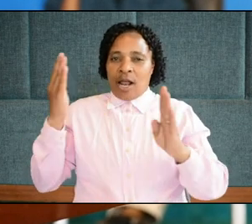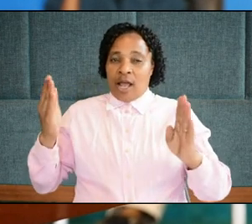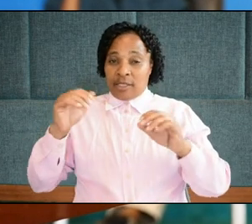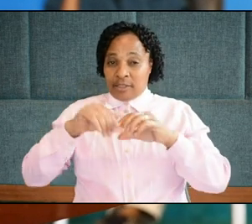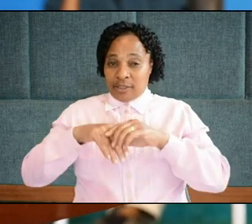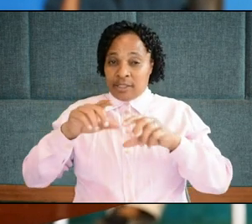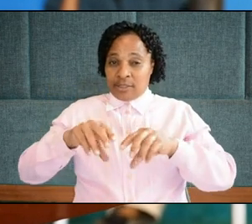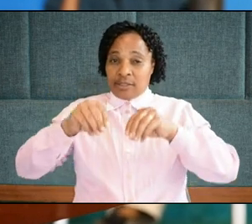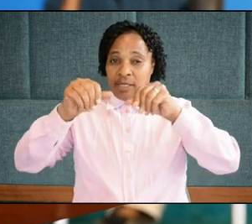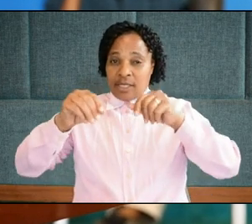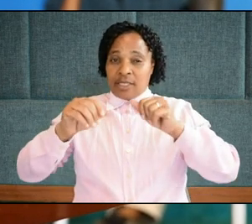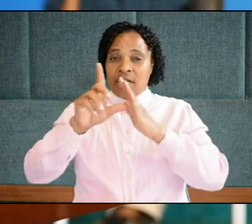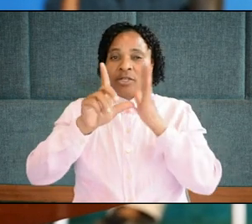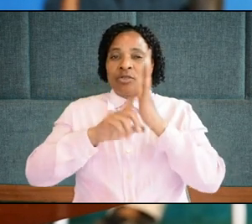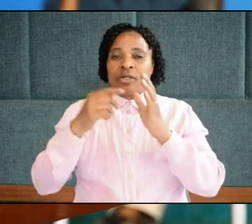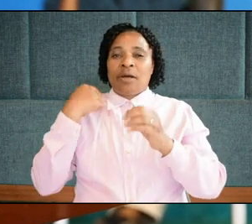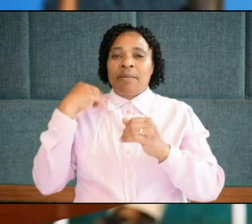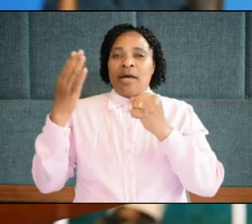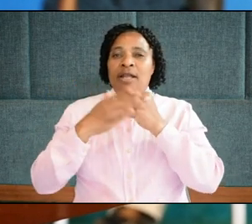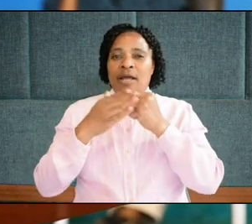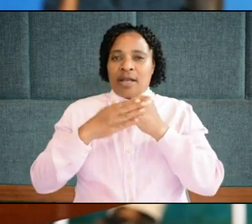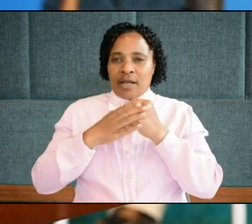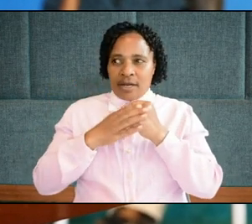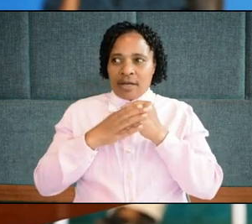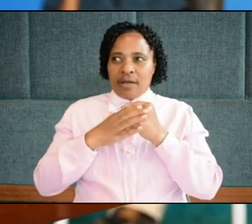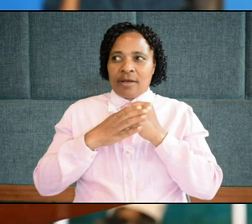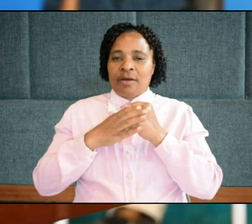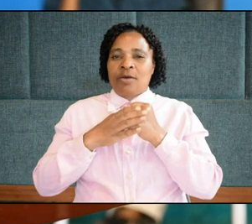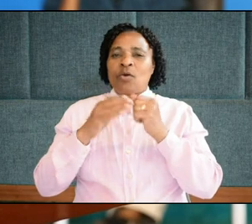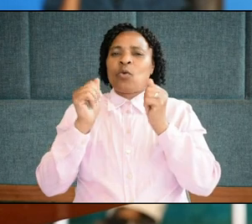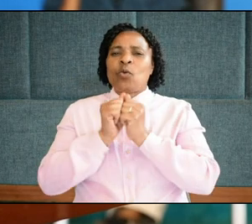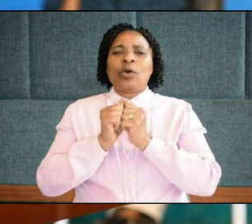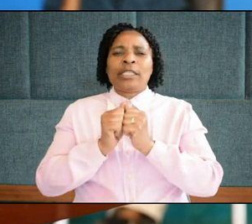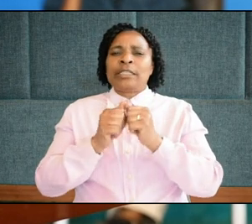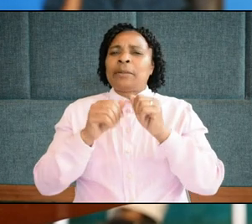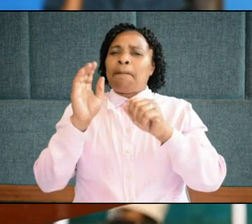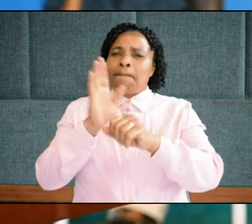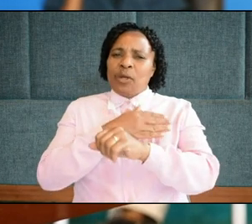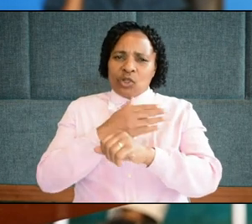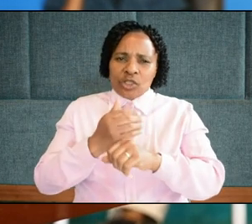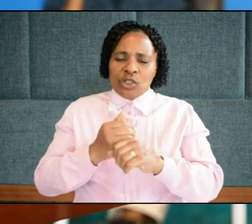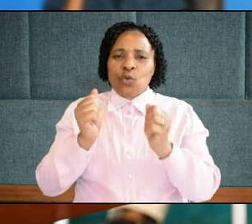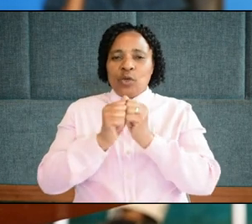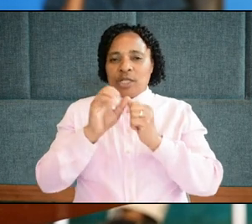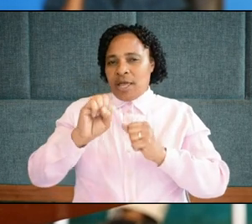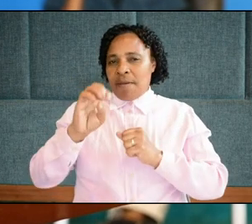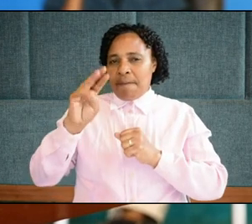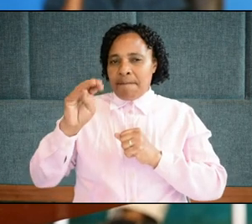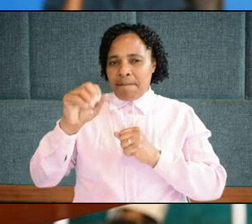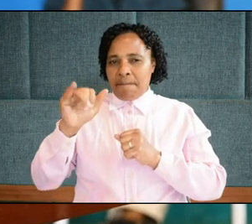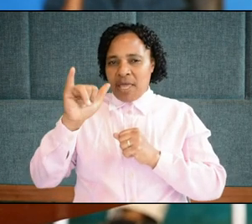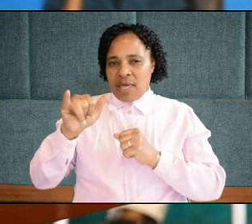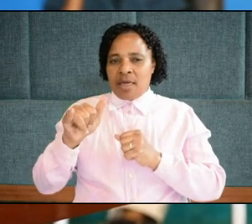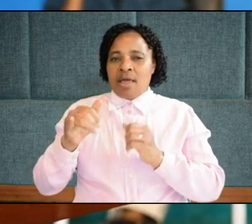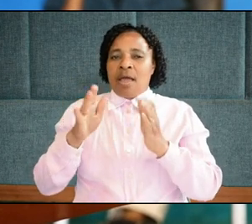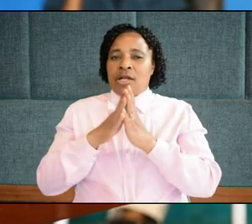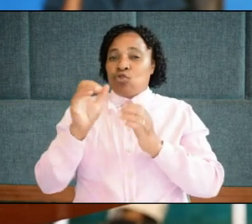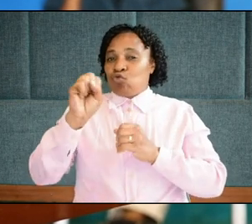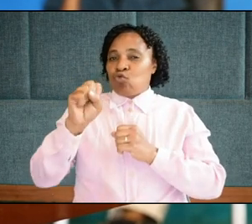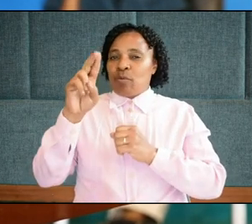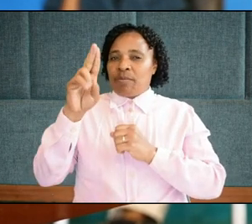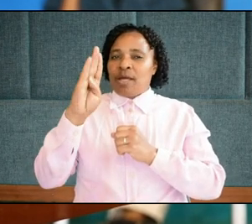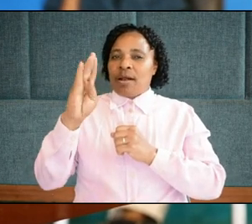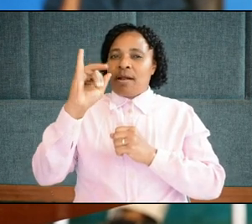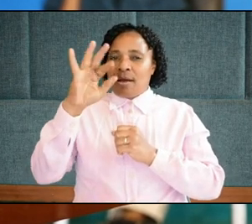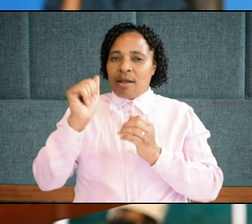sand. Lesson number 9, Oops. With soulful music, with Amy on her violin, Sabira on the